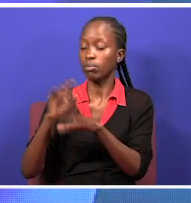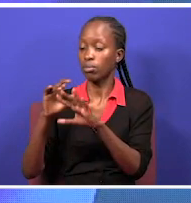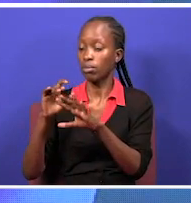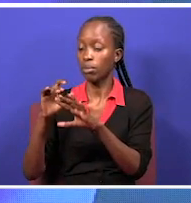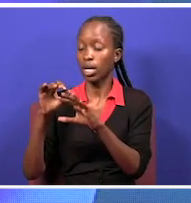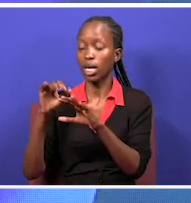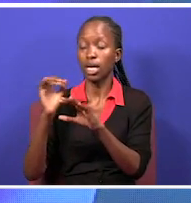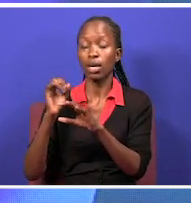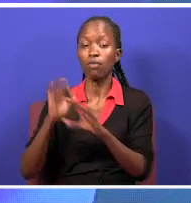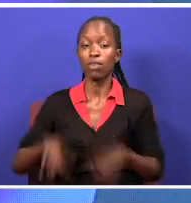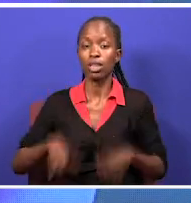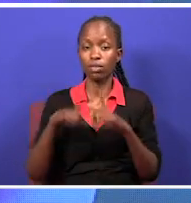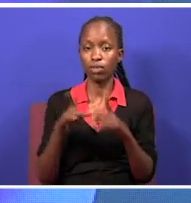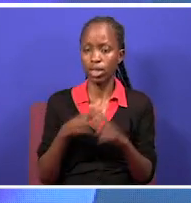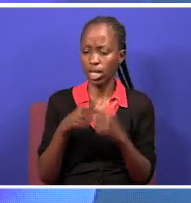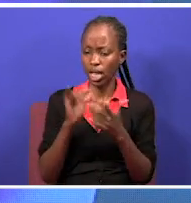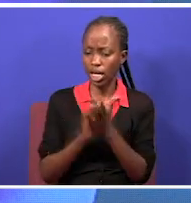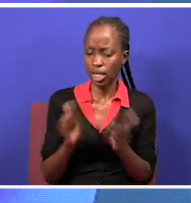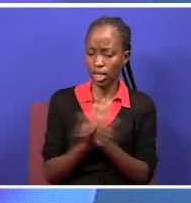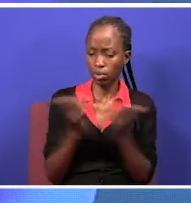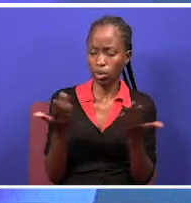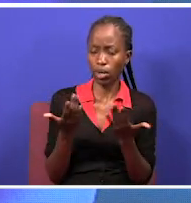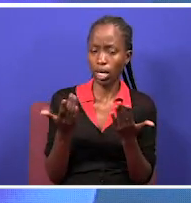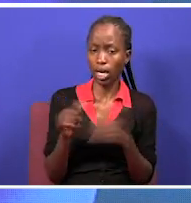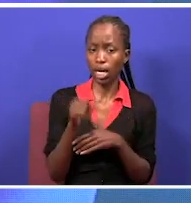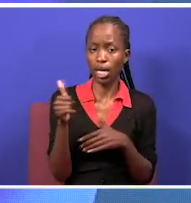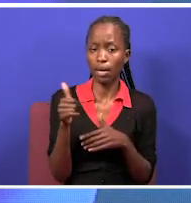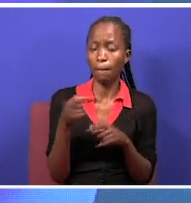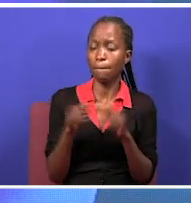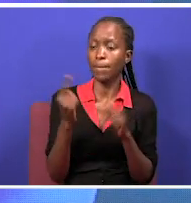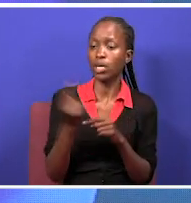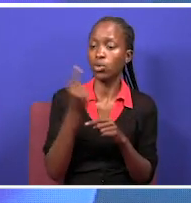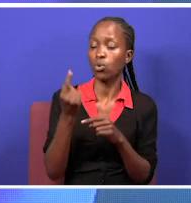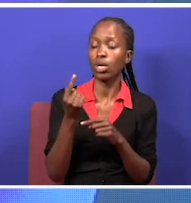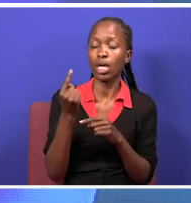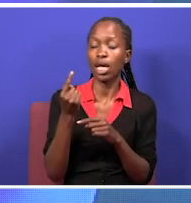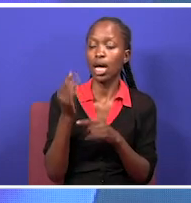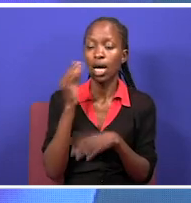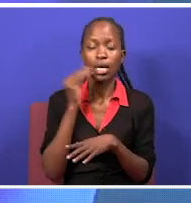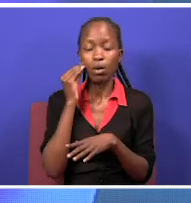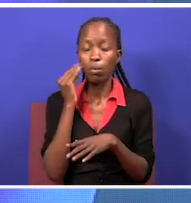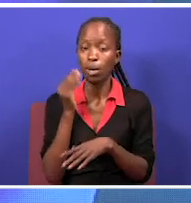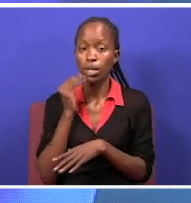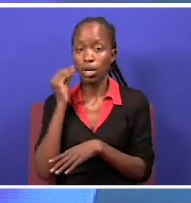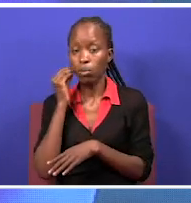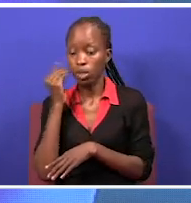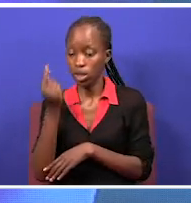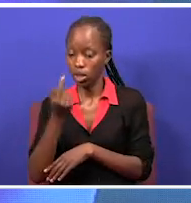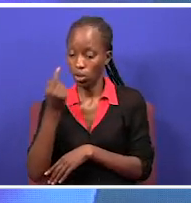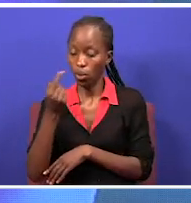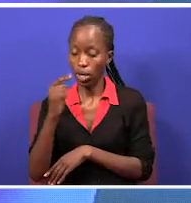Where else would this happen except really in the home? The home is the